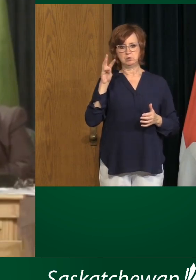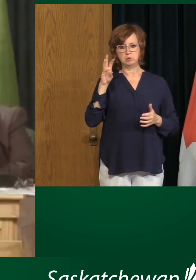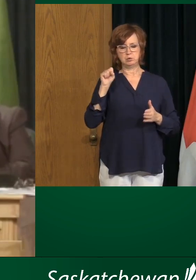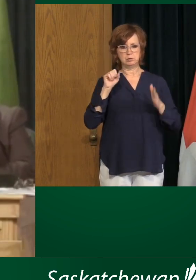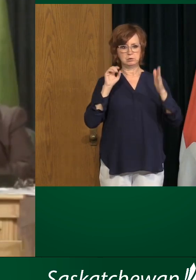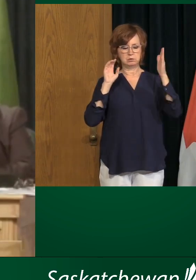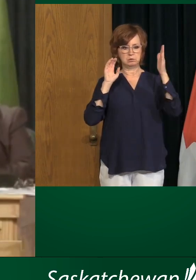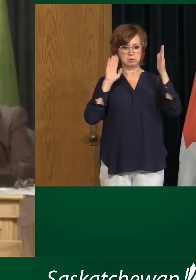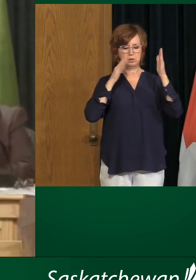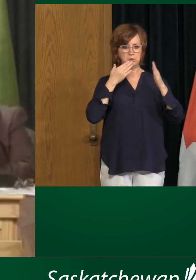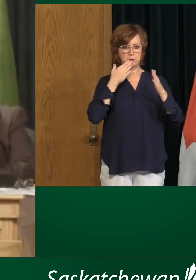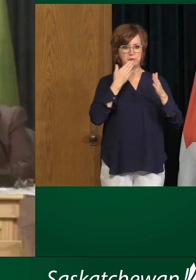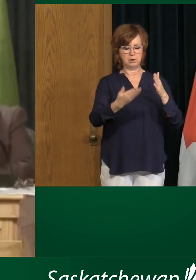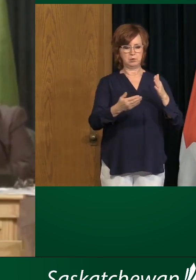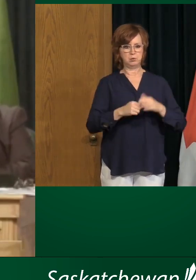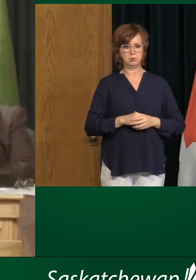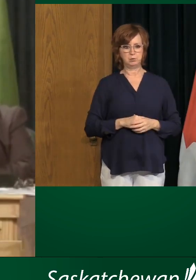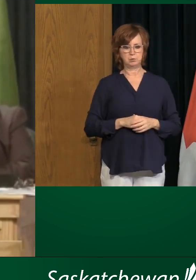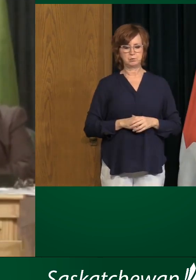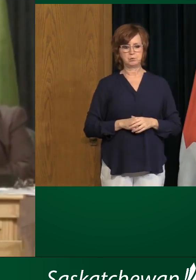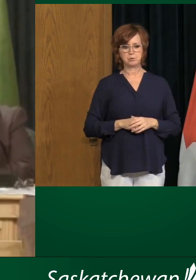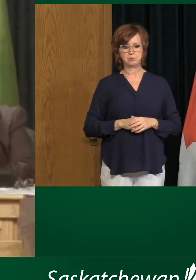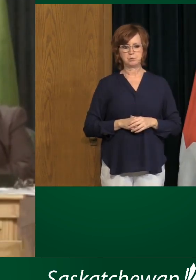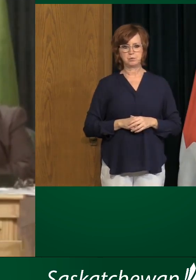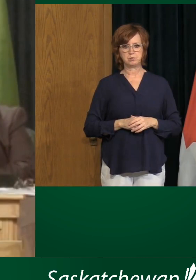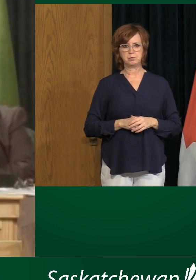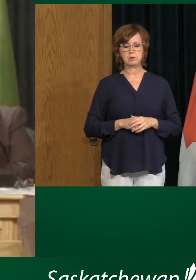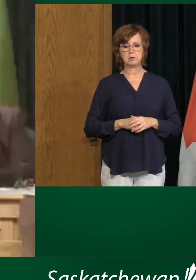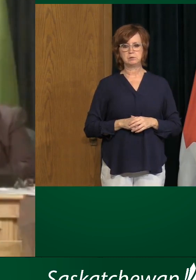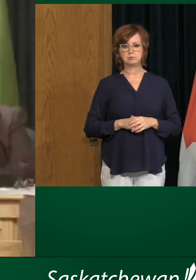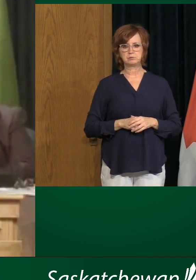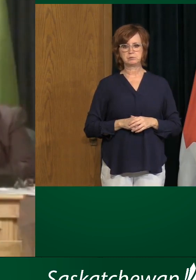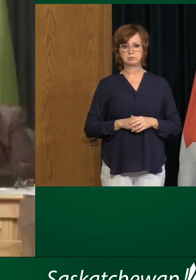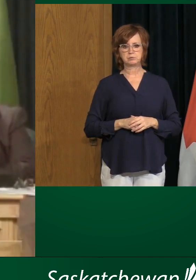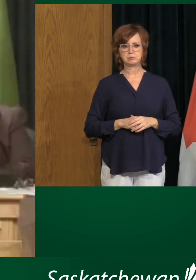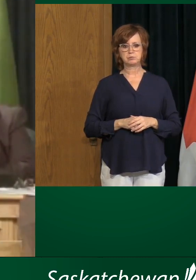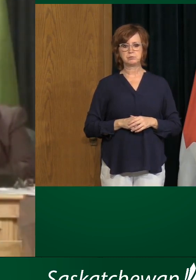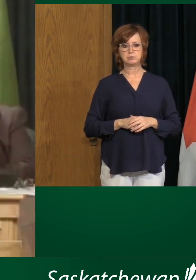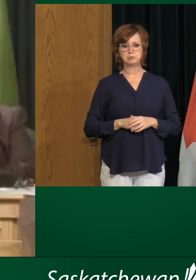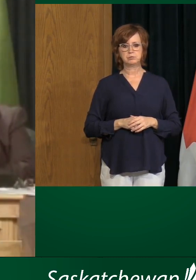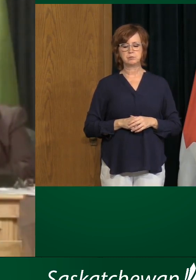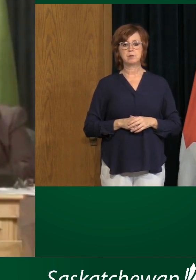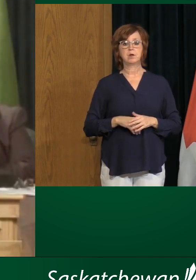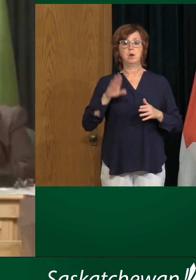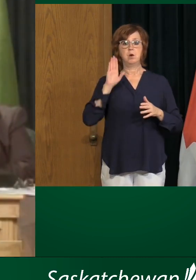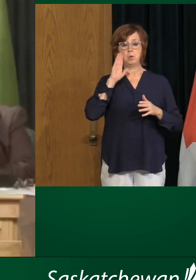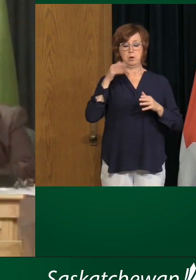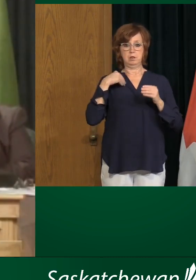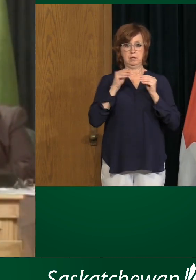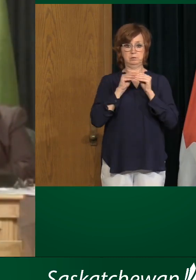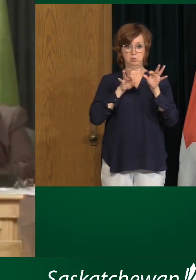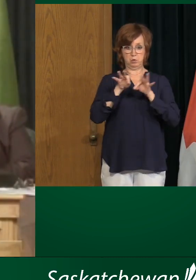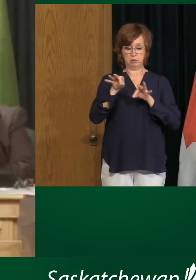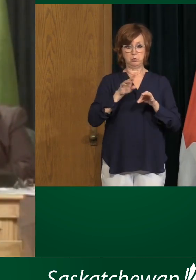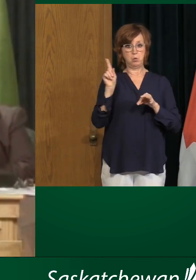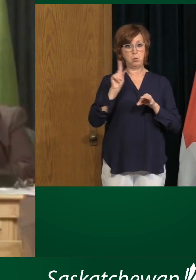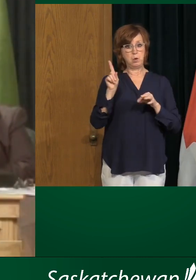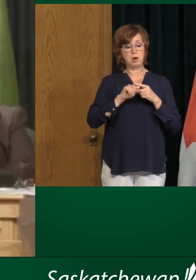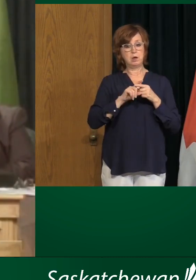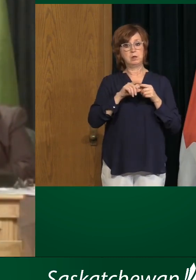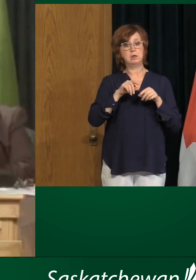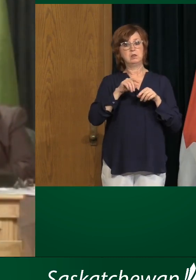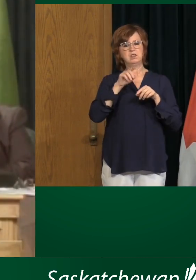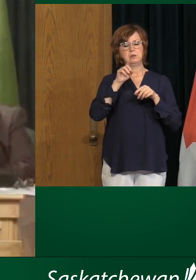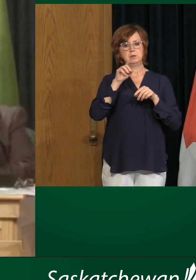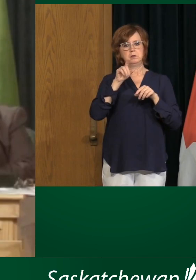The plan mentions that there will be more inspections at long-term and personal care homes. Can you explain what kind of inspections